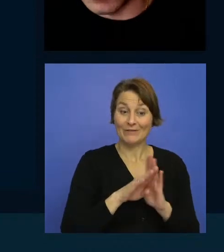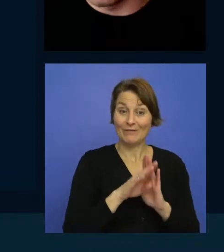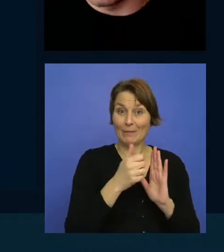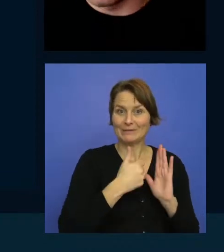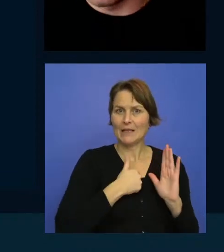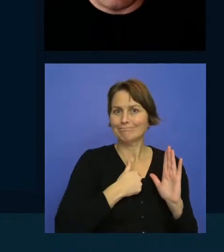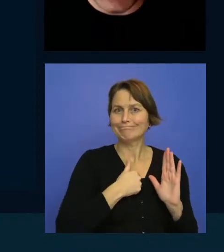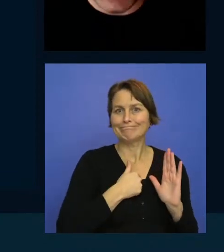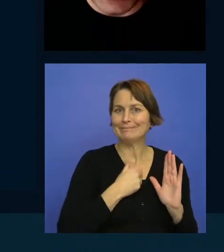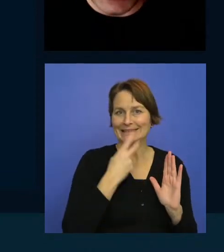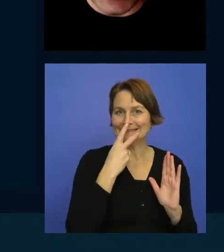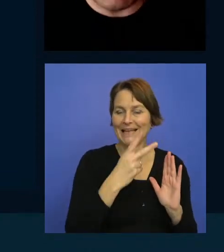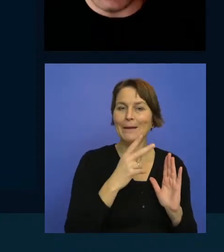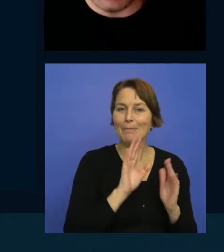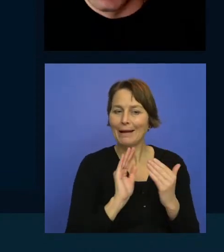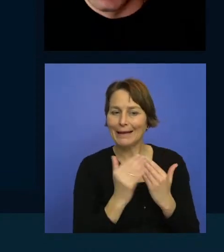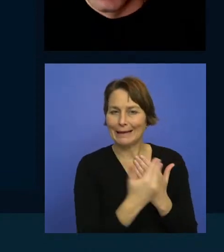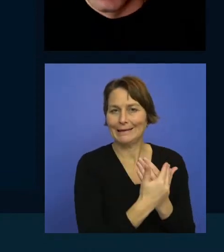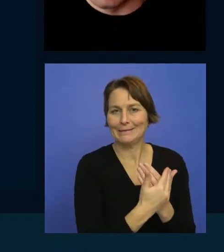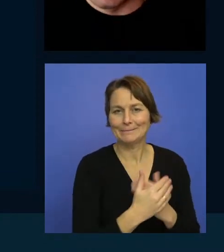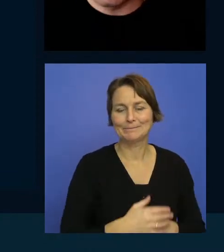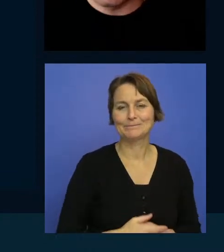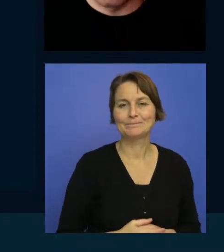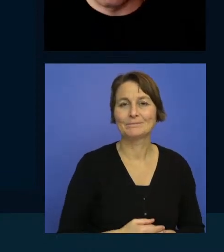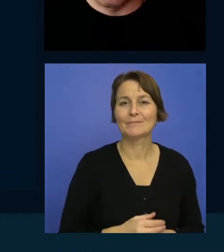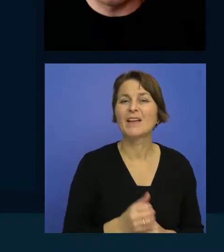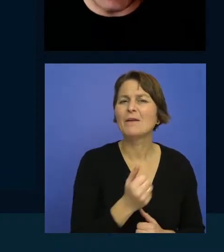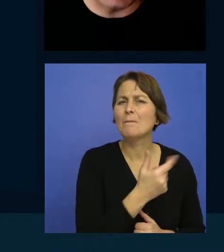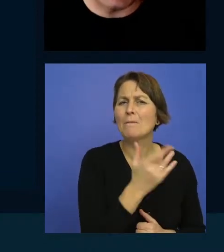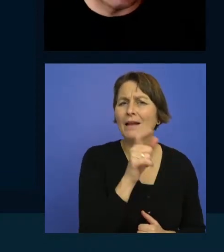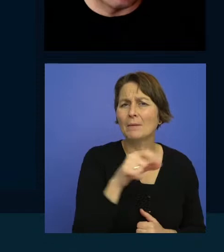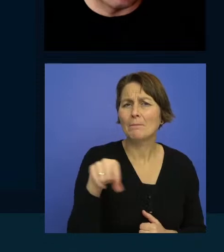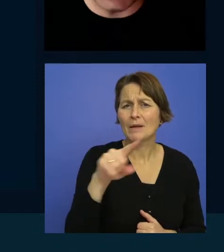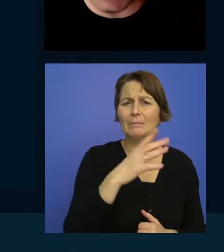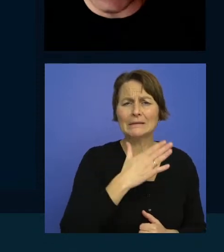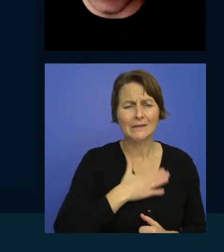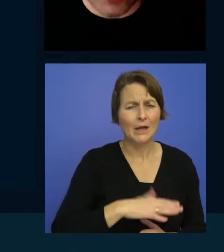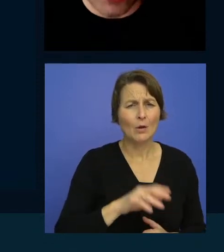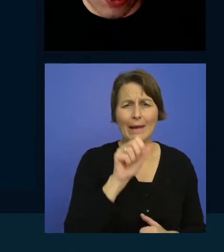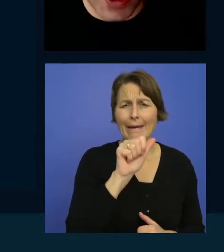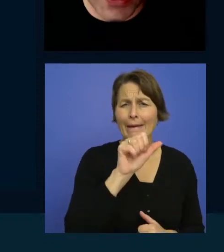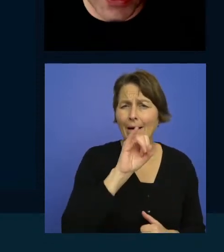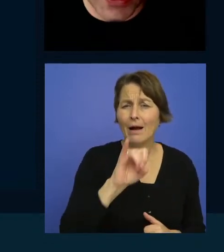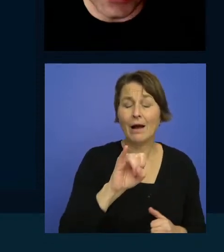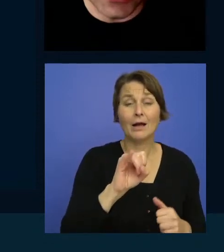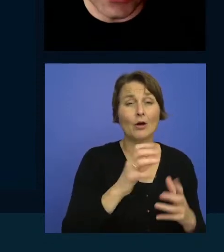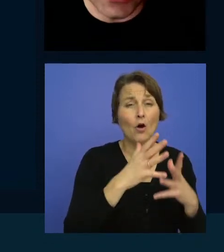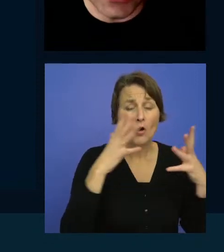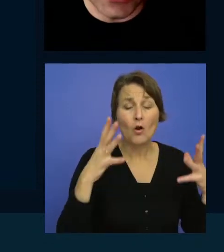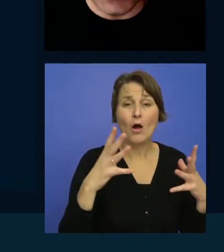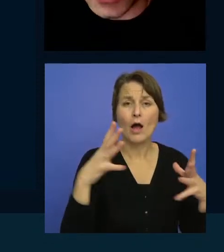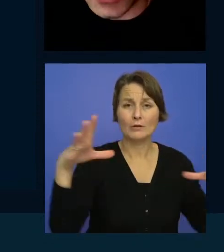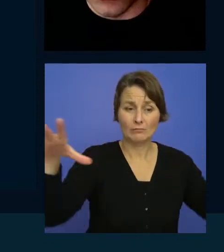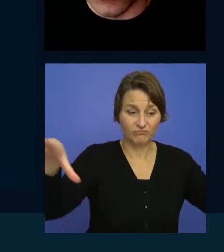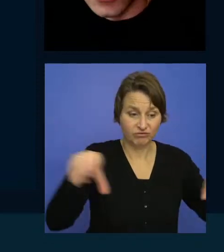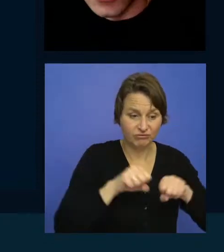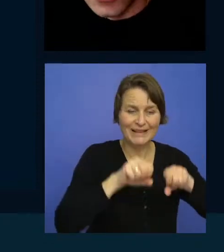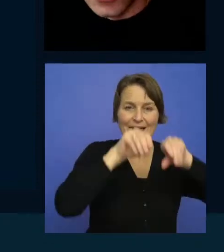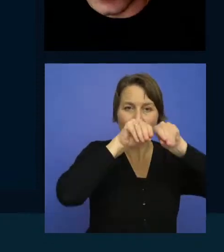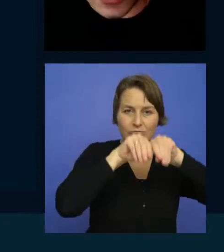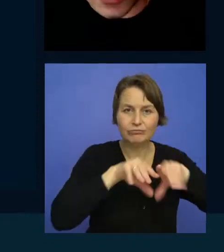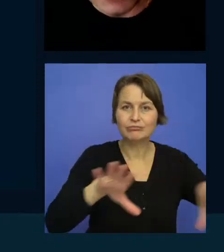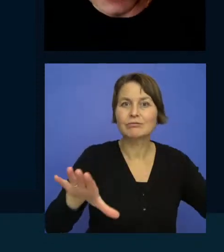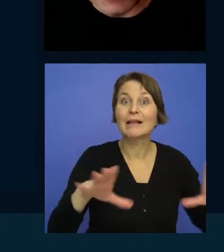we have customers who are applying a lot of AI services at scale, like knowledge mining. So this is an area where they're able